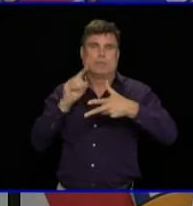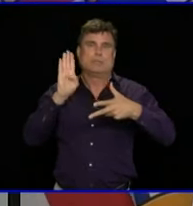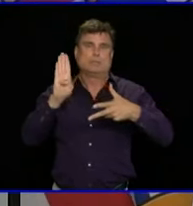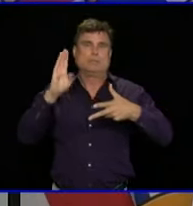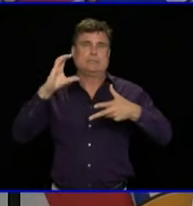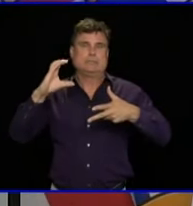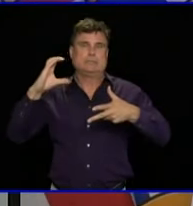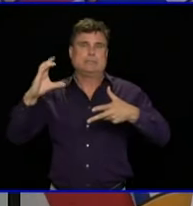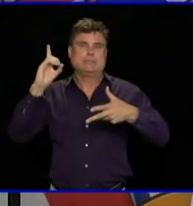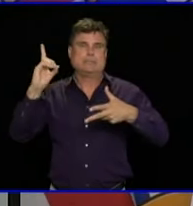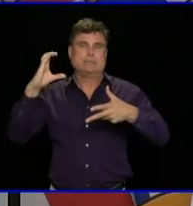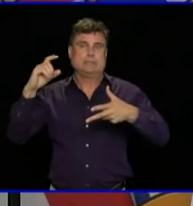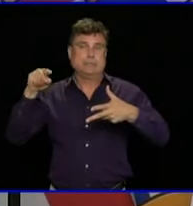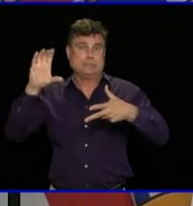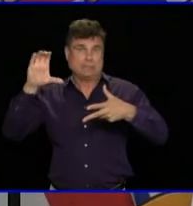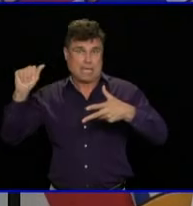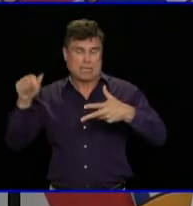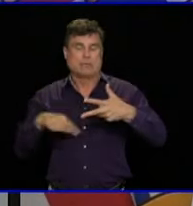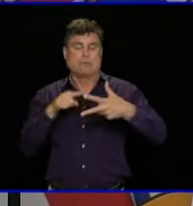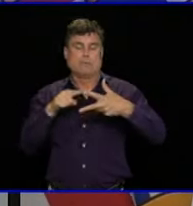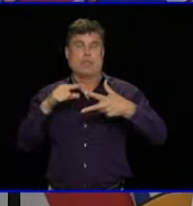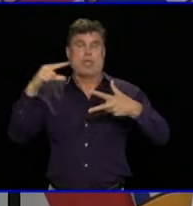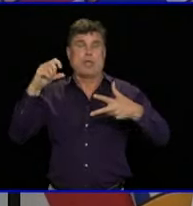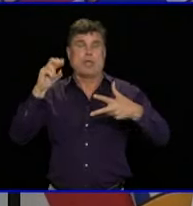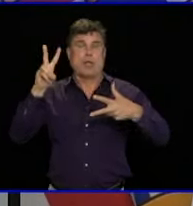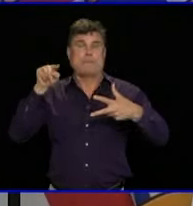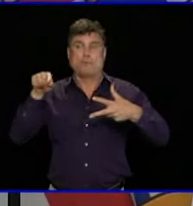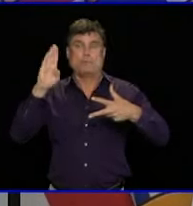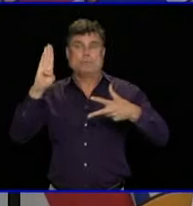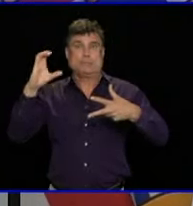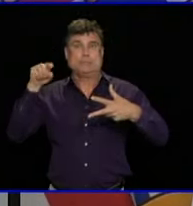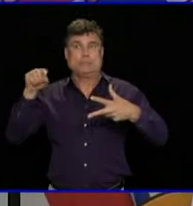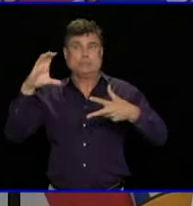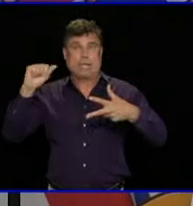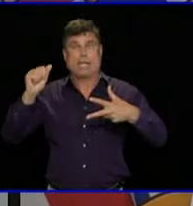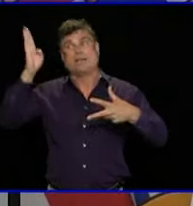gov.bc.ca/COVID-19. And for a full listing of the Provincial Health Officer's orders, visit